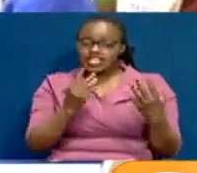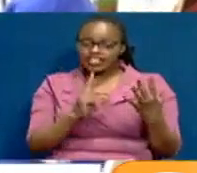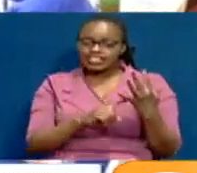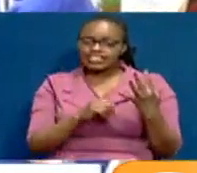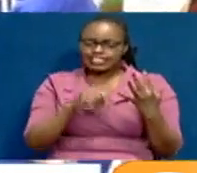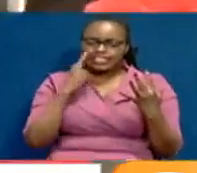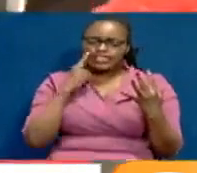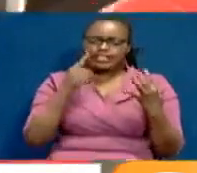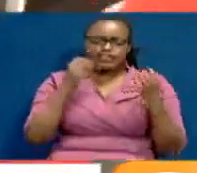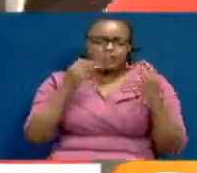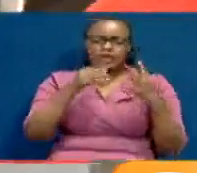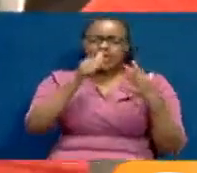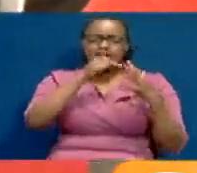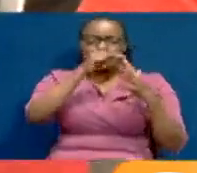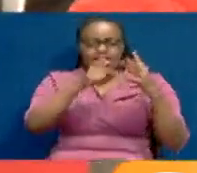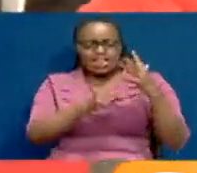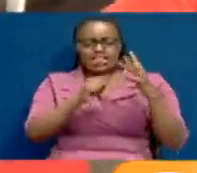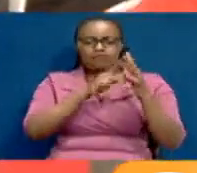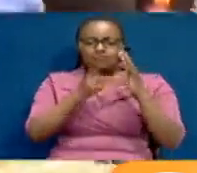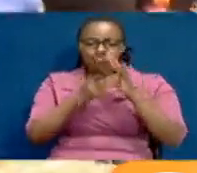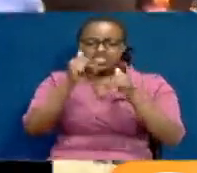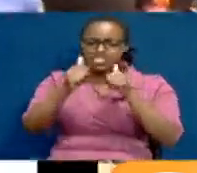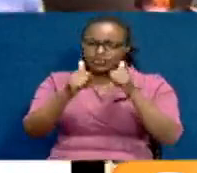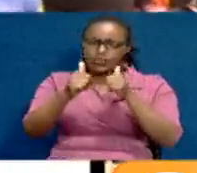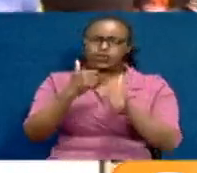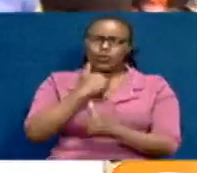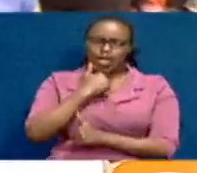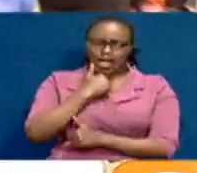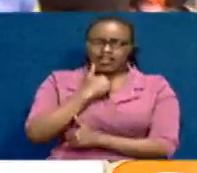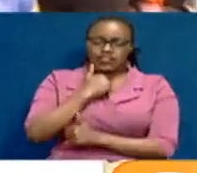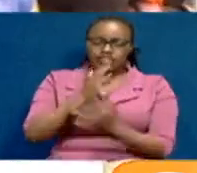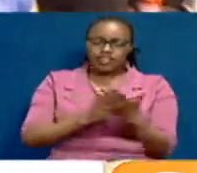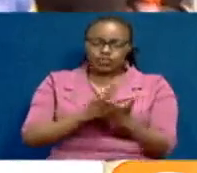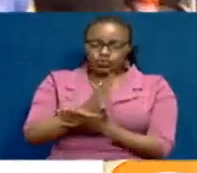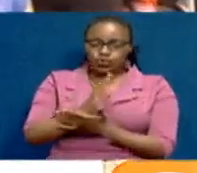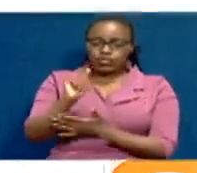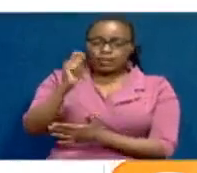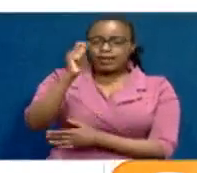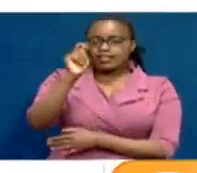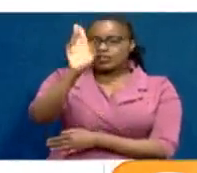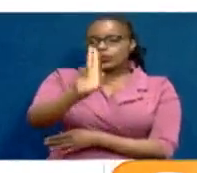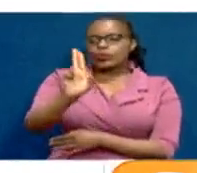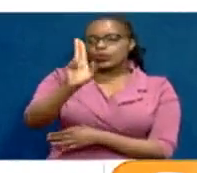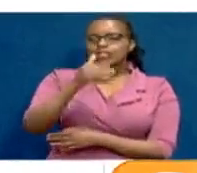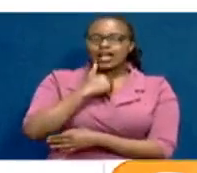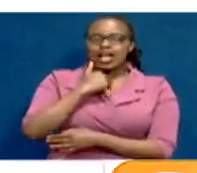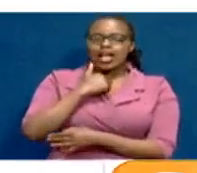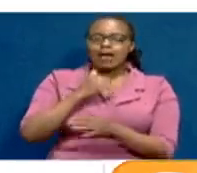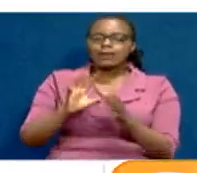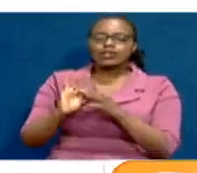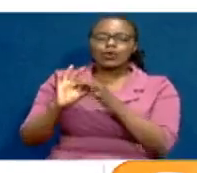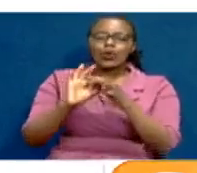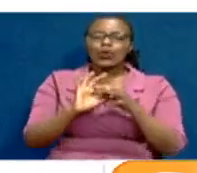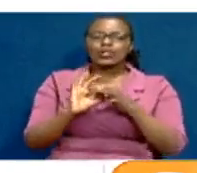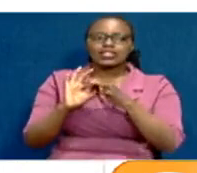can already see many other projects which you have, through the Secretary of the President, we have been coordinating